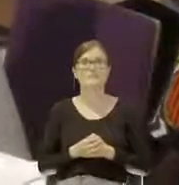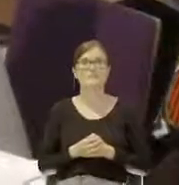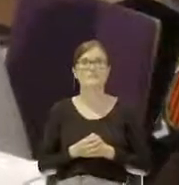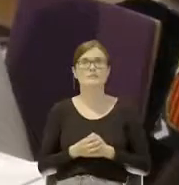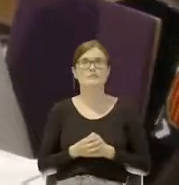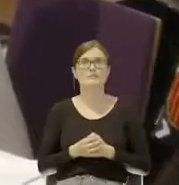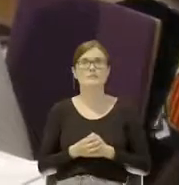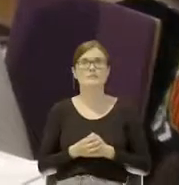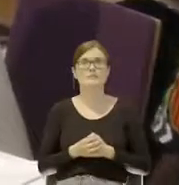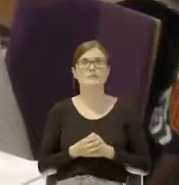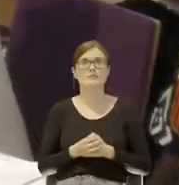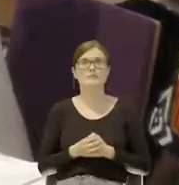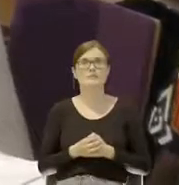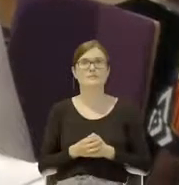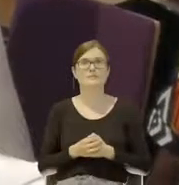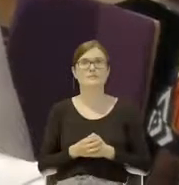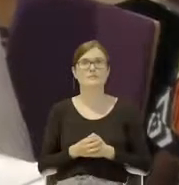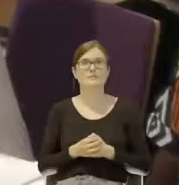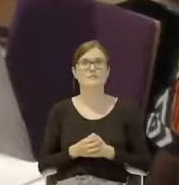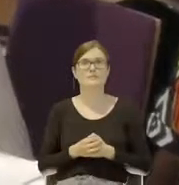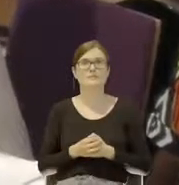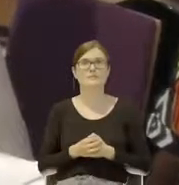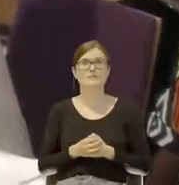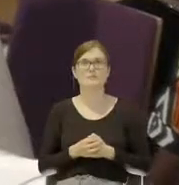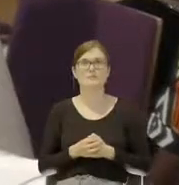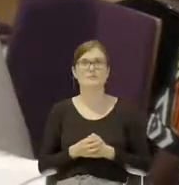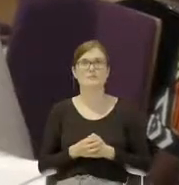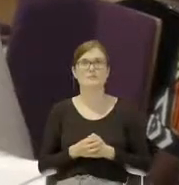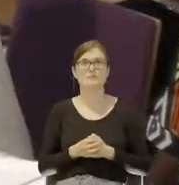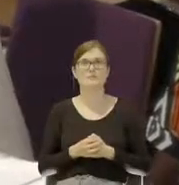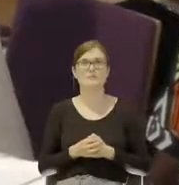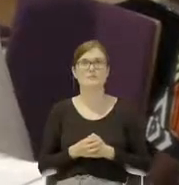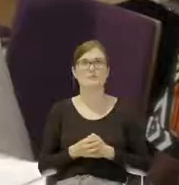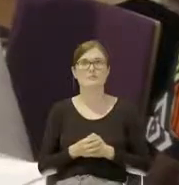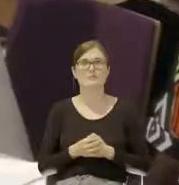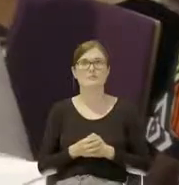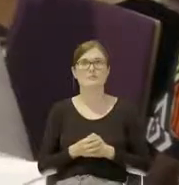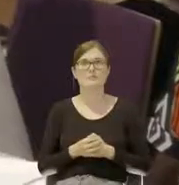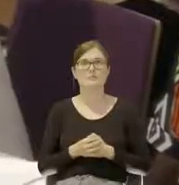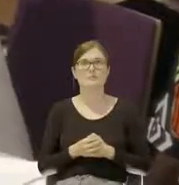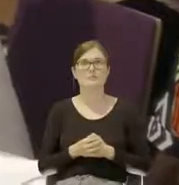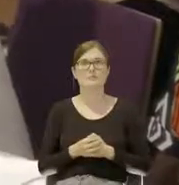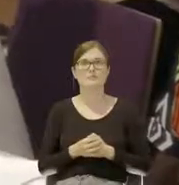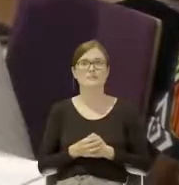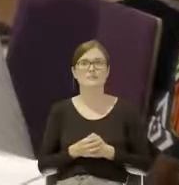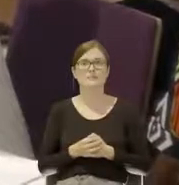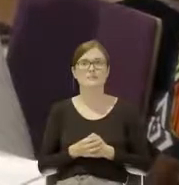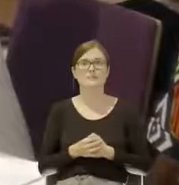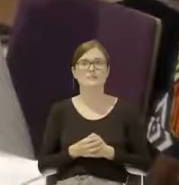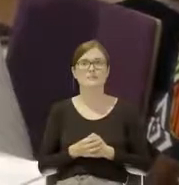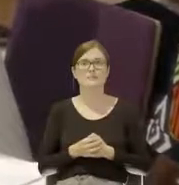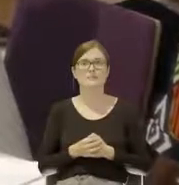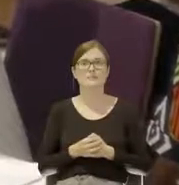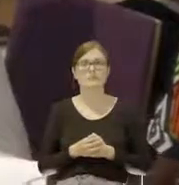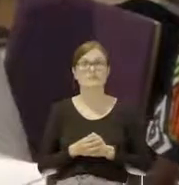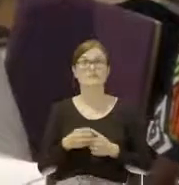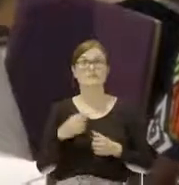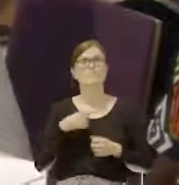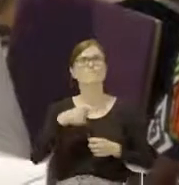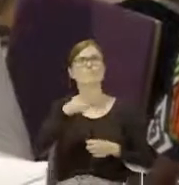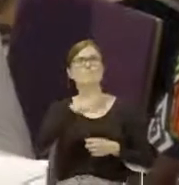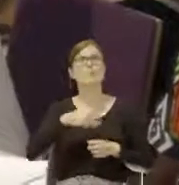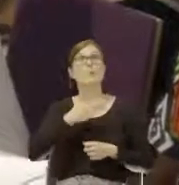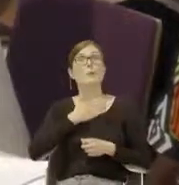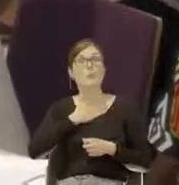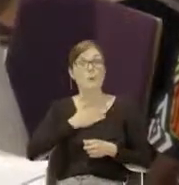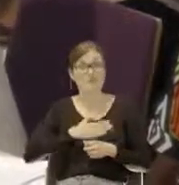Chivrario here, policy officer in charge of the local and regional governments, workers, and multinational